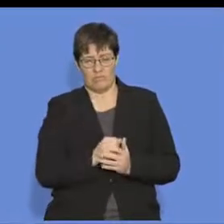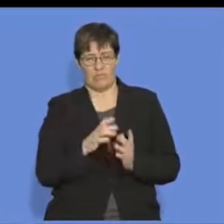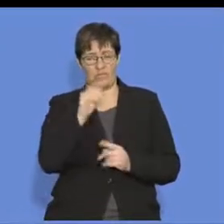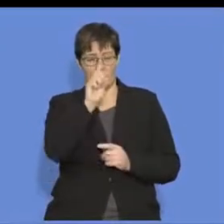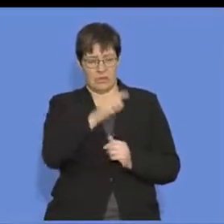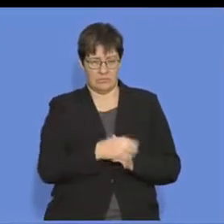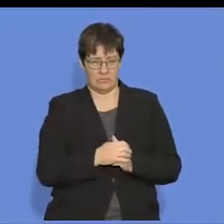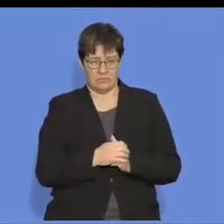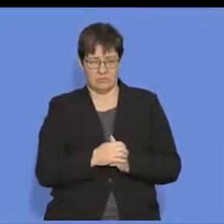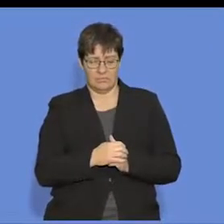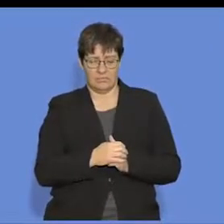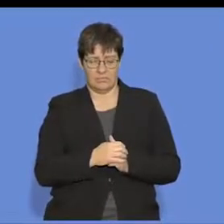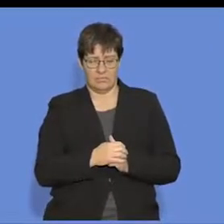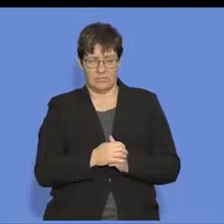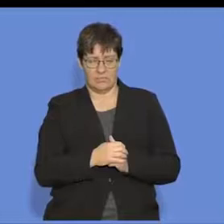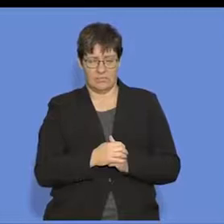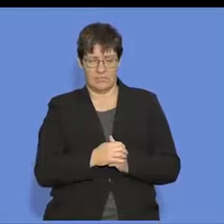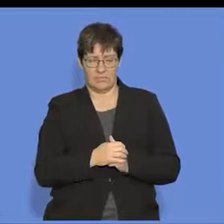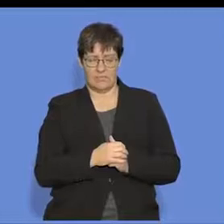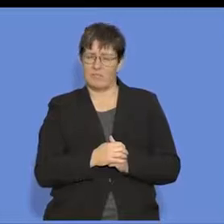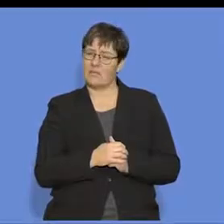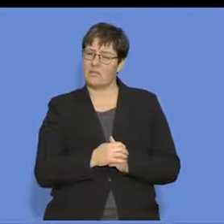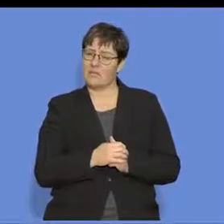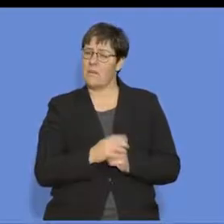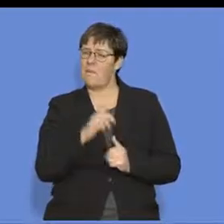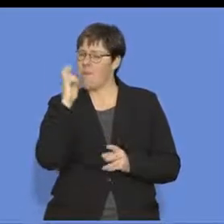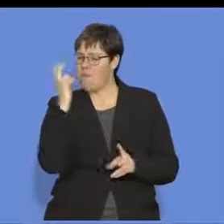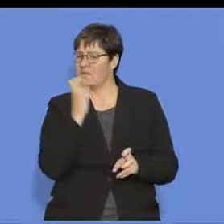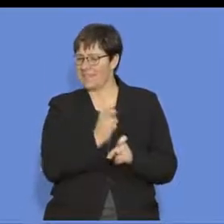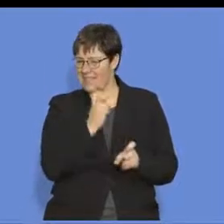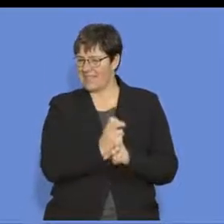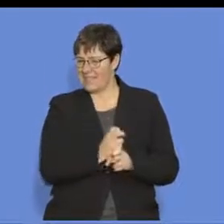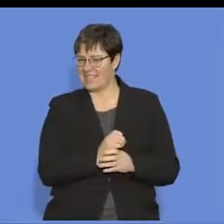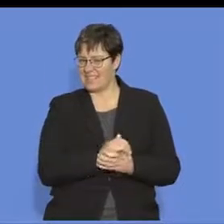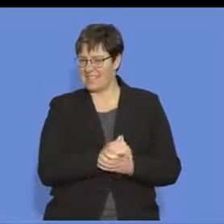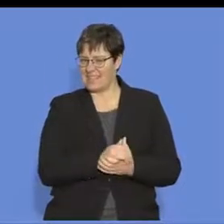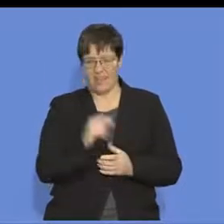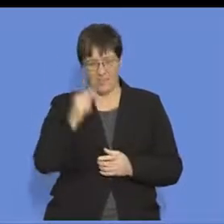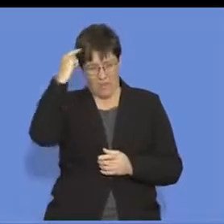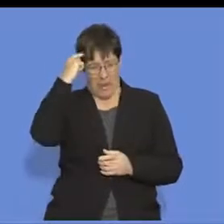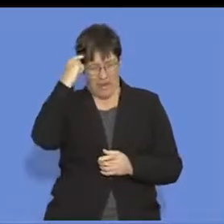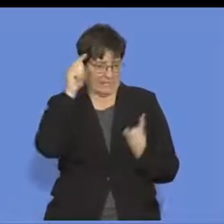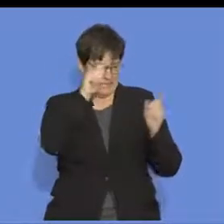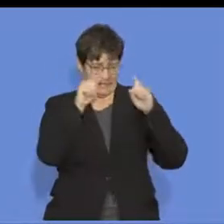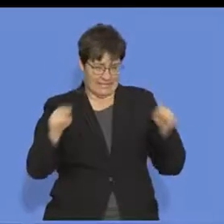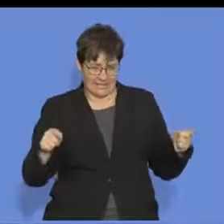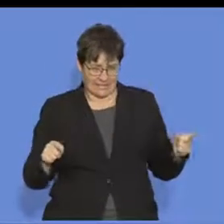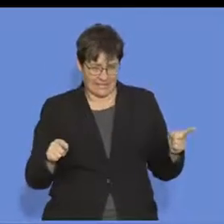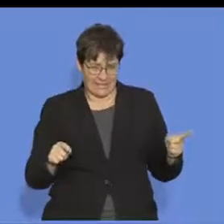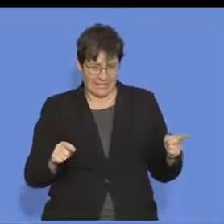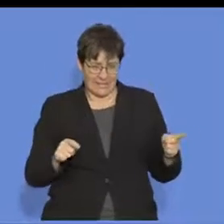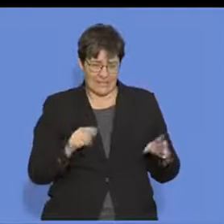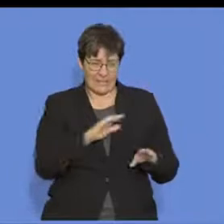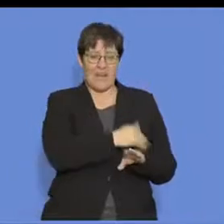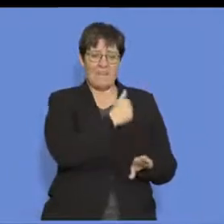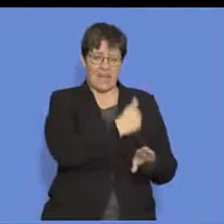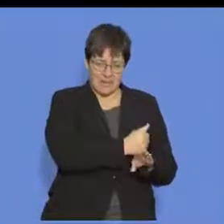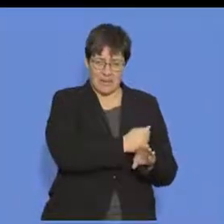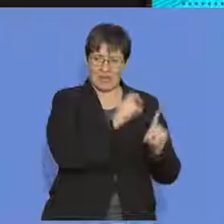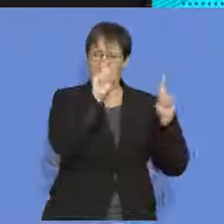choice. This looks more difficult if I have to do it from my head without using the fundamental principle of